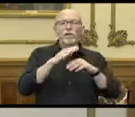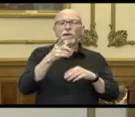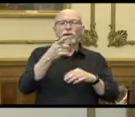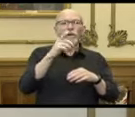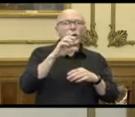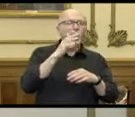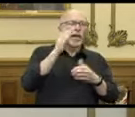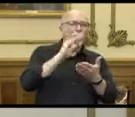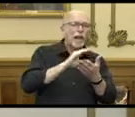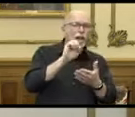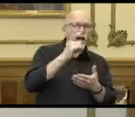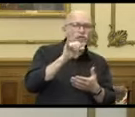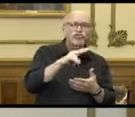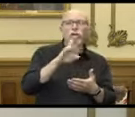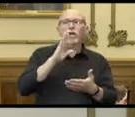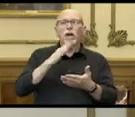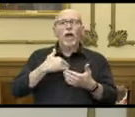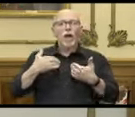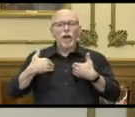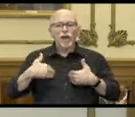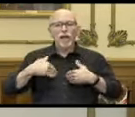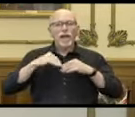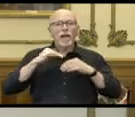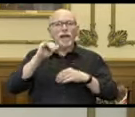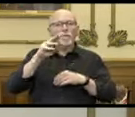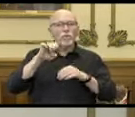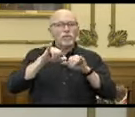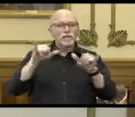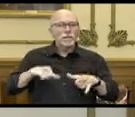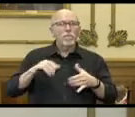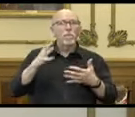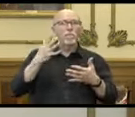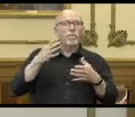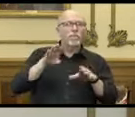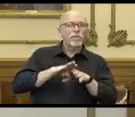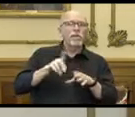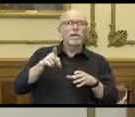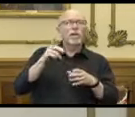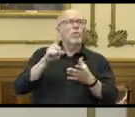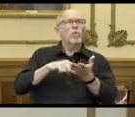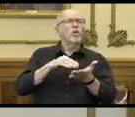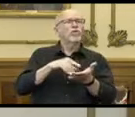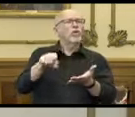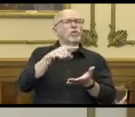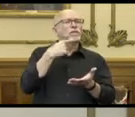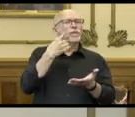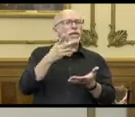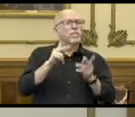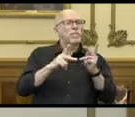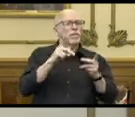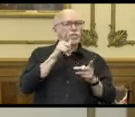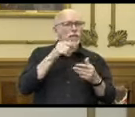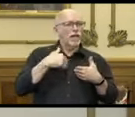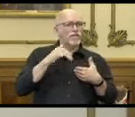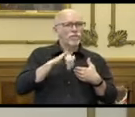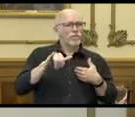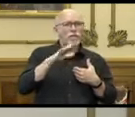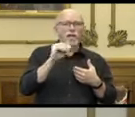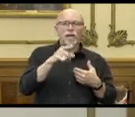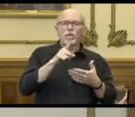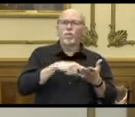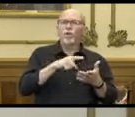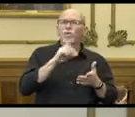shutting down the body's immune system, and increasing risk of the virus. What would the doctor say to the people who have shared these posts, and what steps